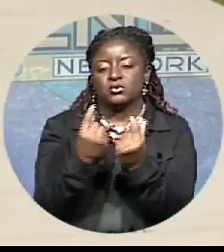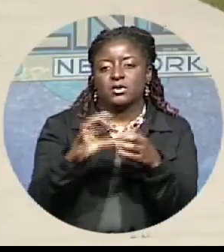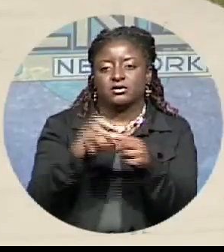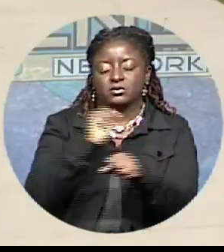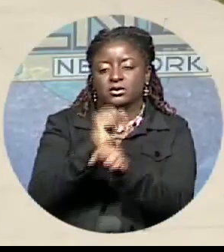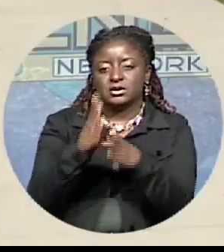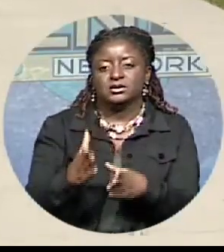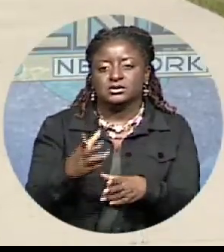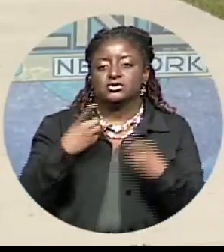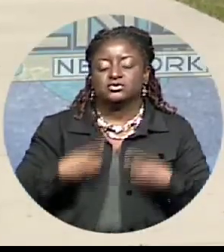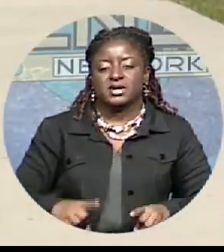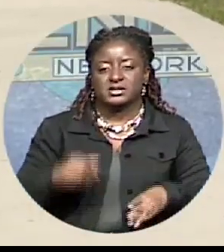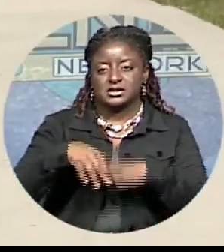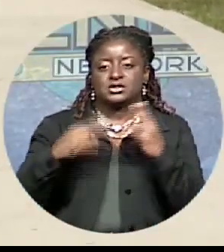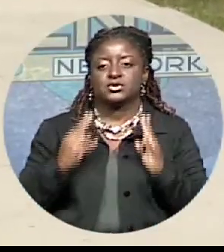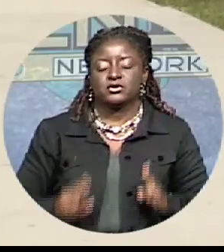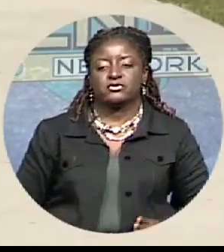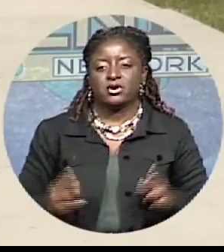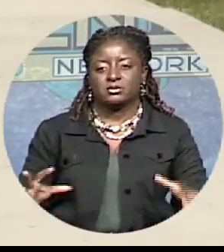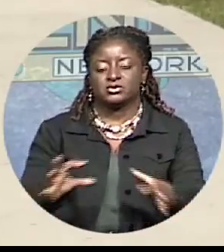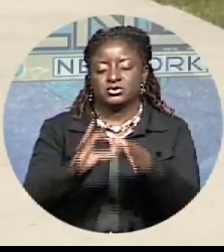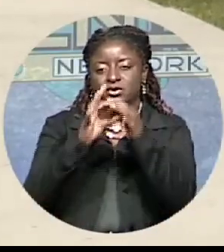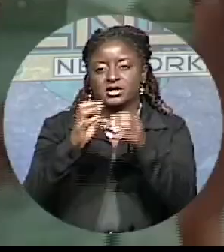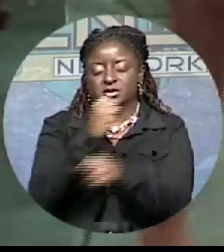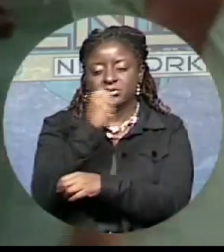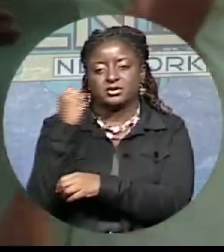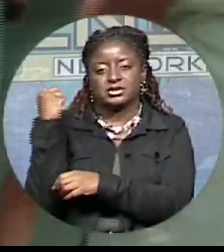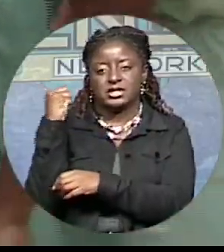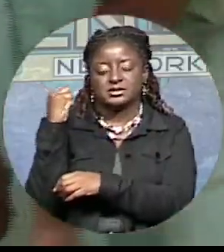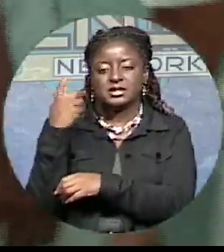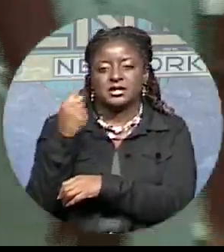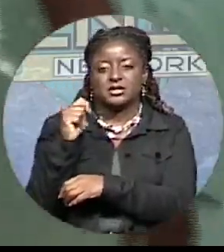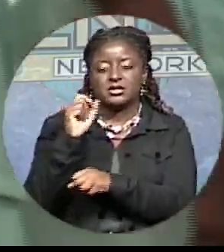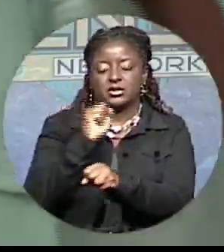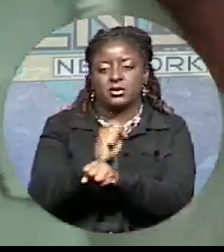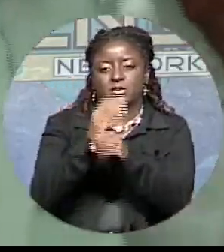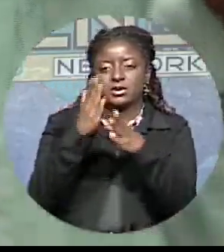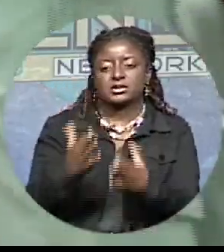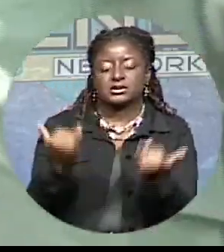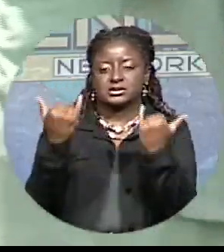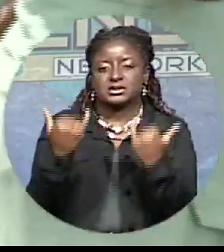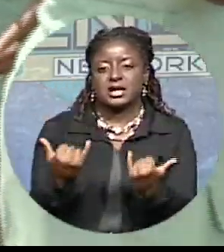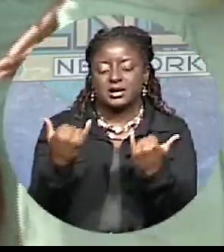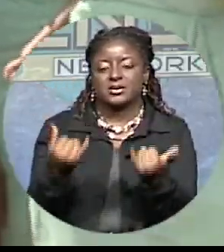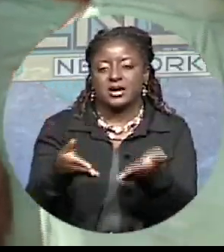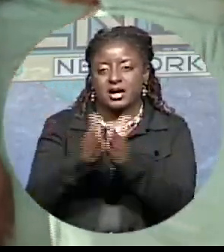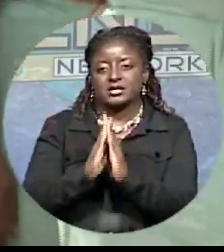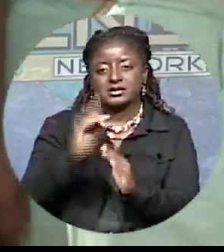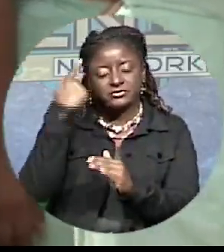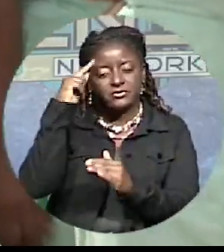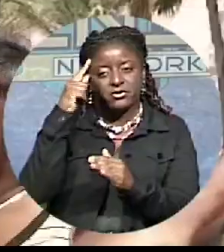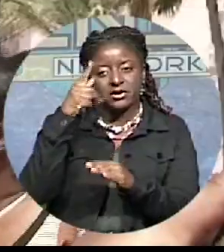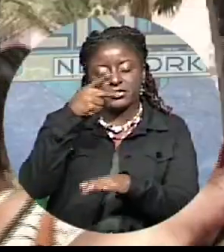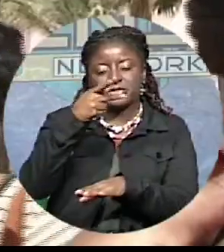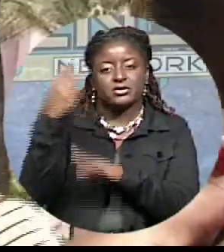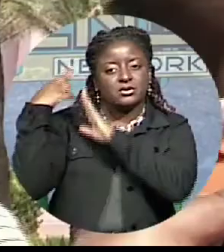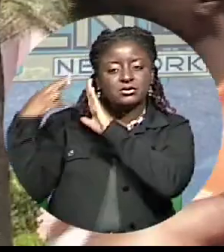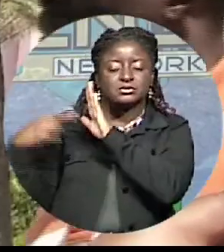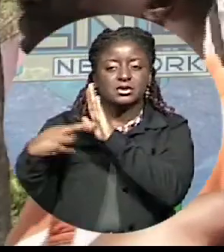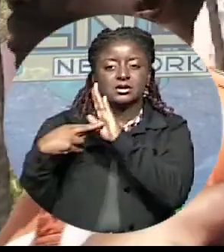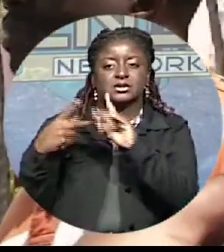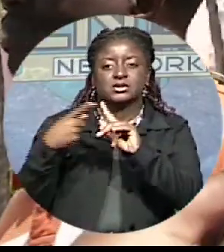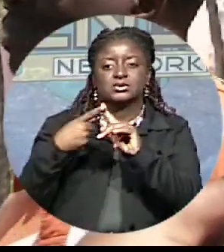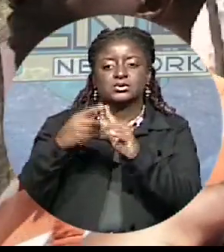uniform joined the protest. Campbell said that the employees are now calling for the property to become unionized. The